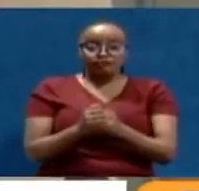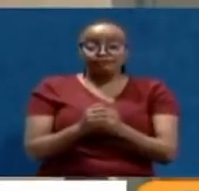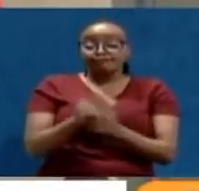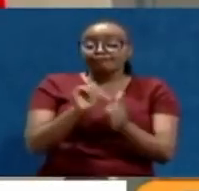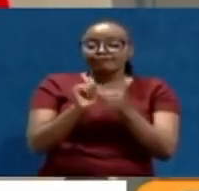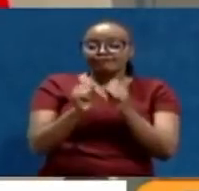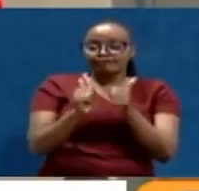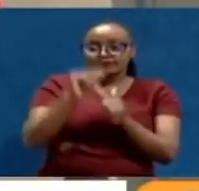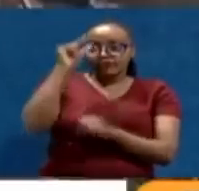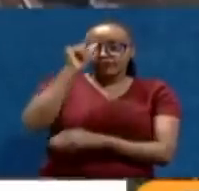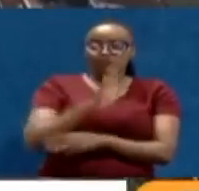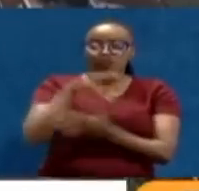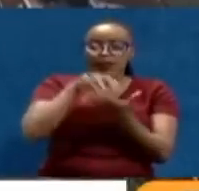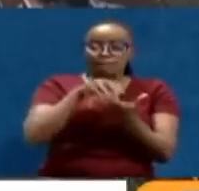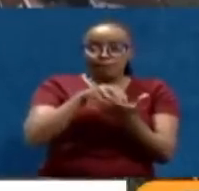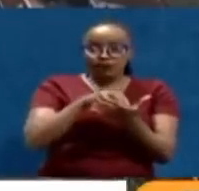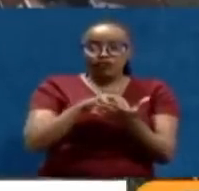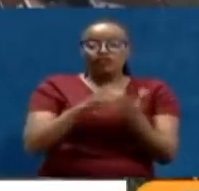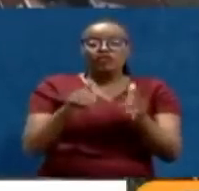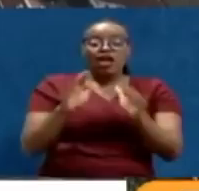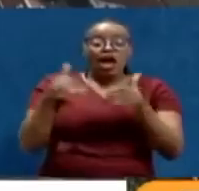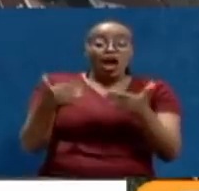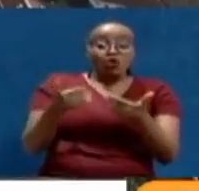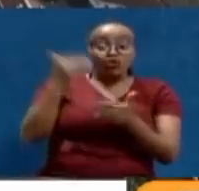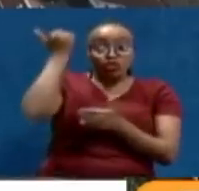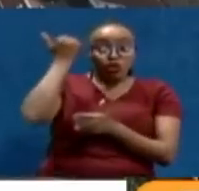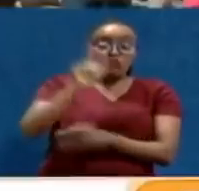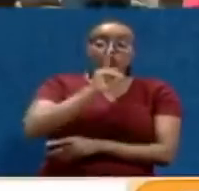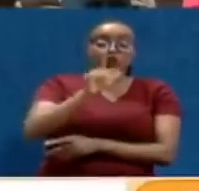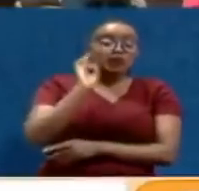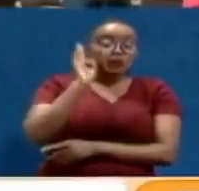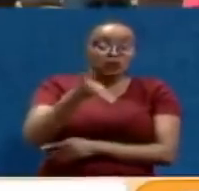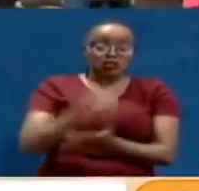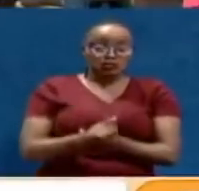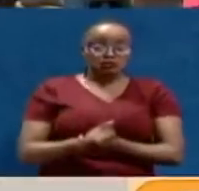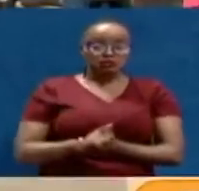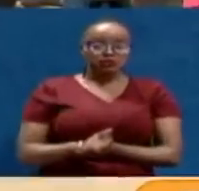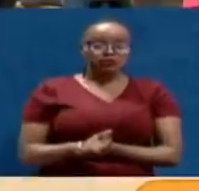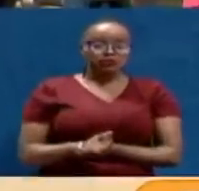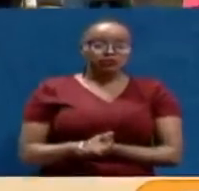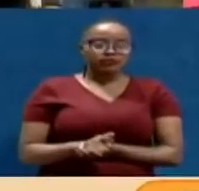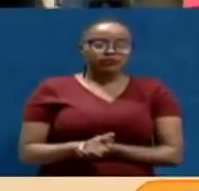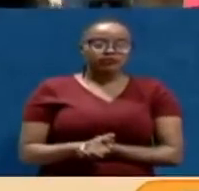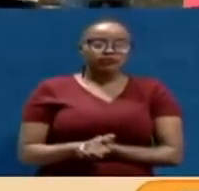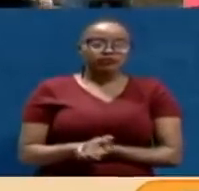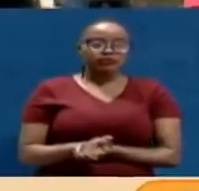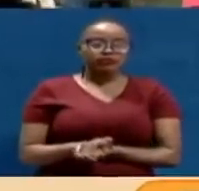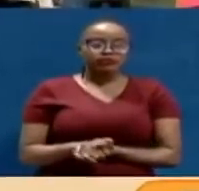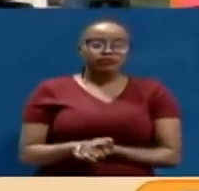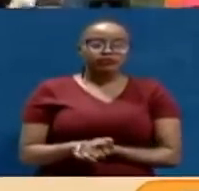for Nairobi heavily relies on the direction the court will give. Elphys Lagat, Citizen TV, Nairobi.